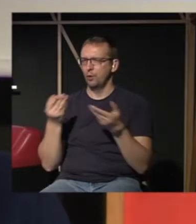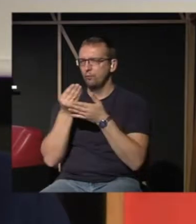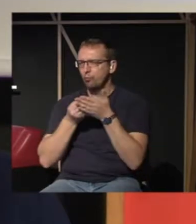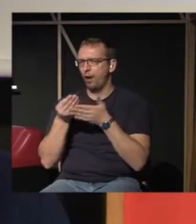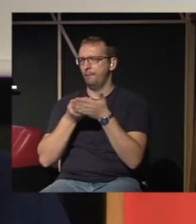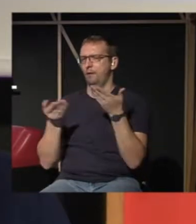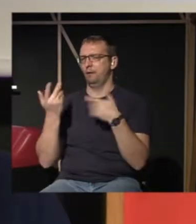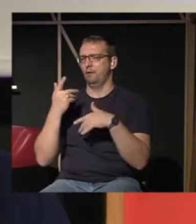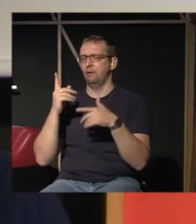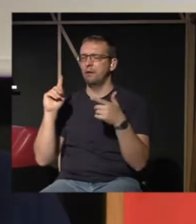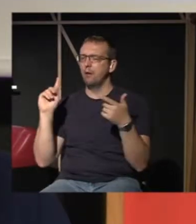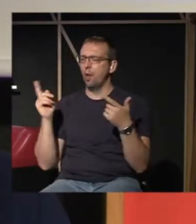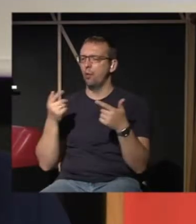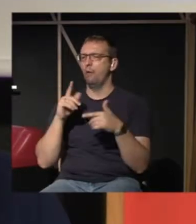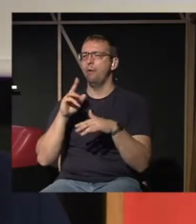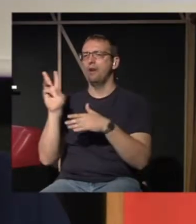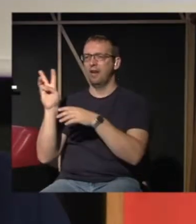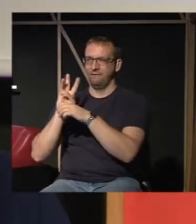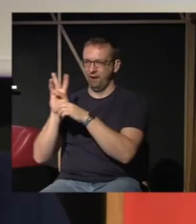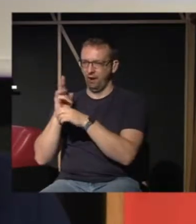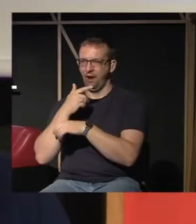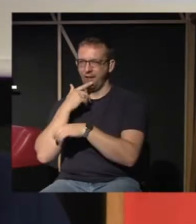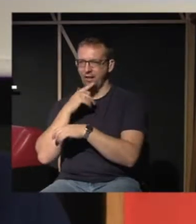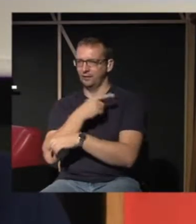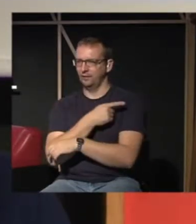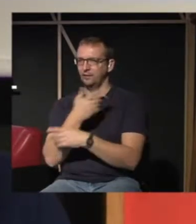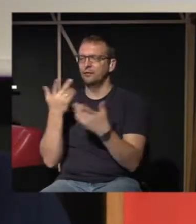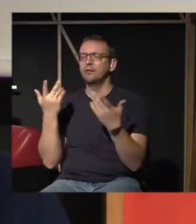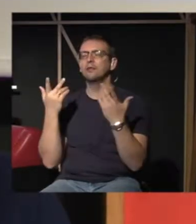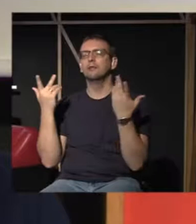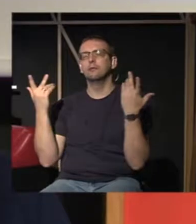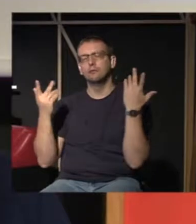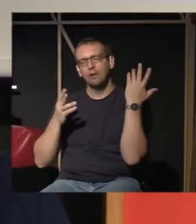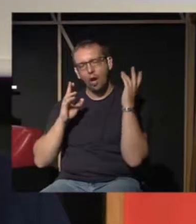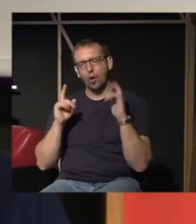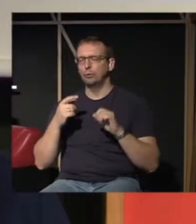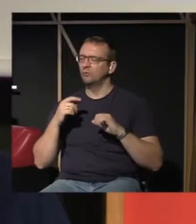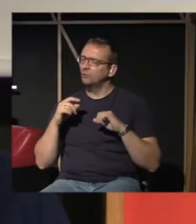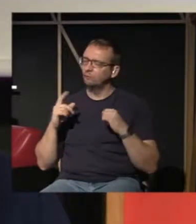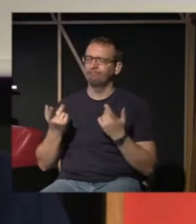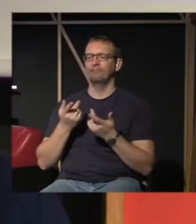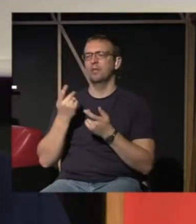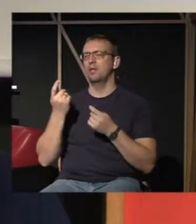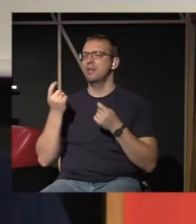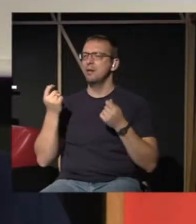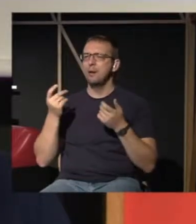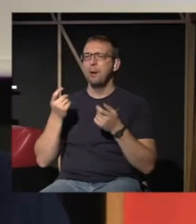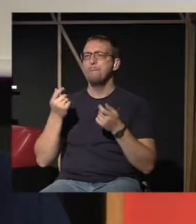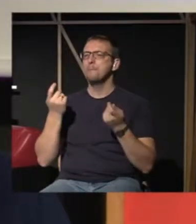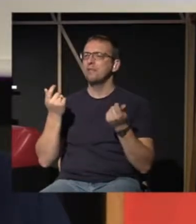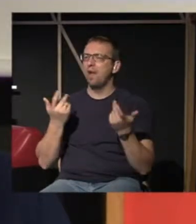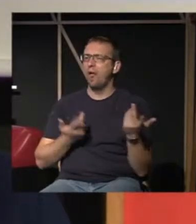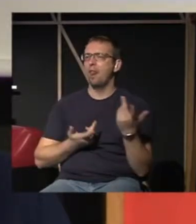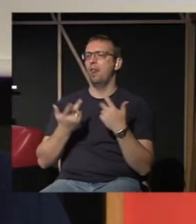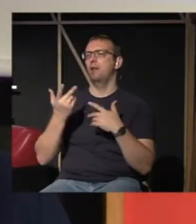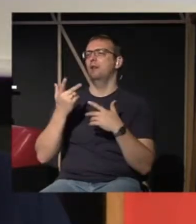hat-trick funding they could use on corporate social responsibility towards colourblindness. And